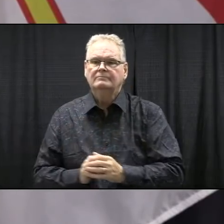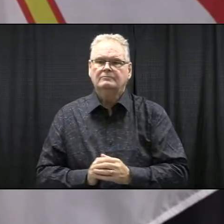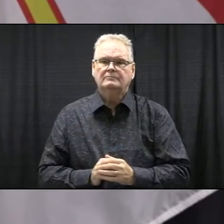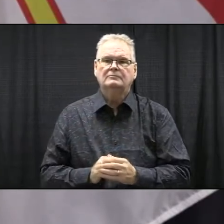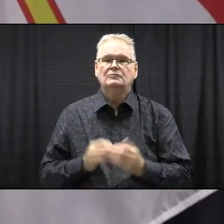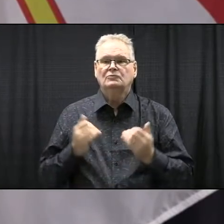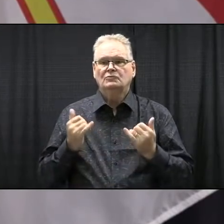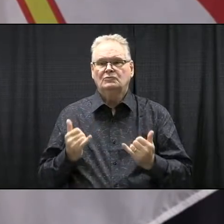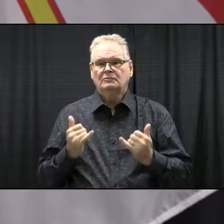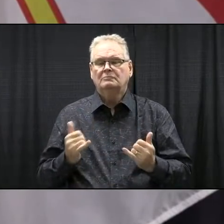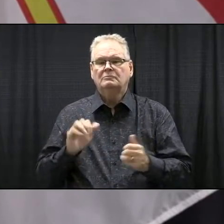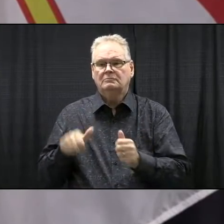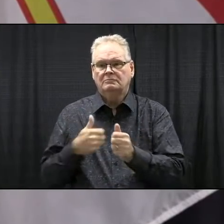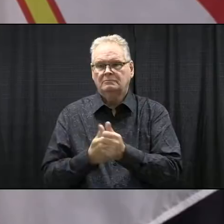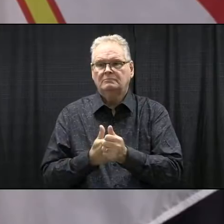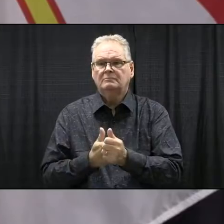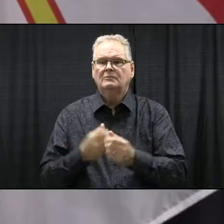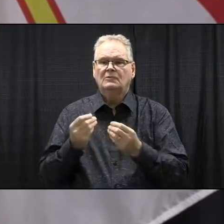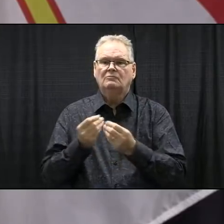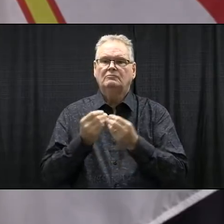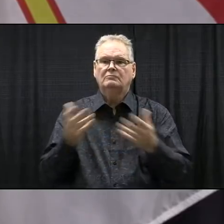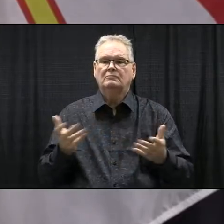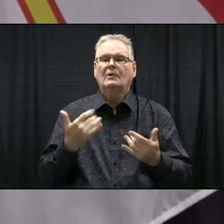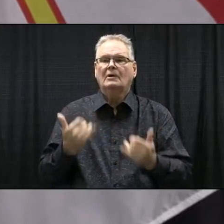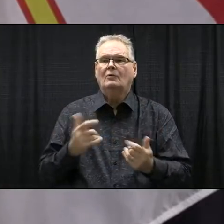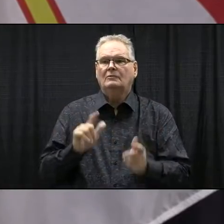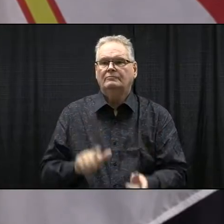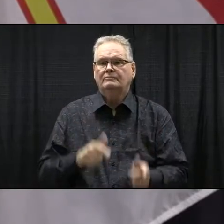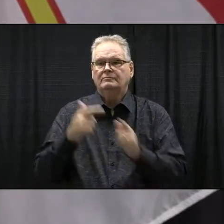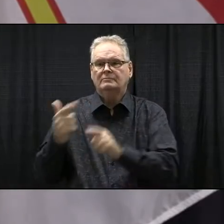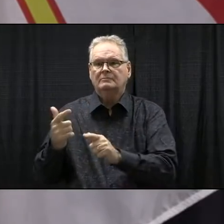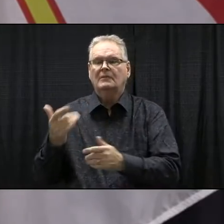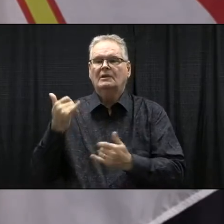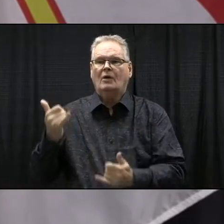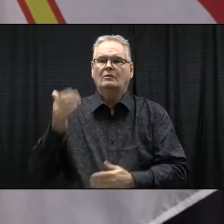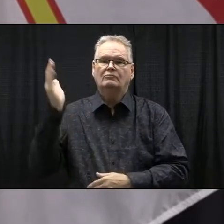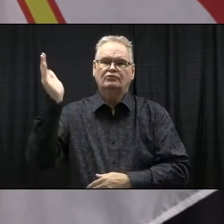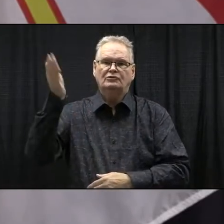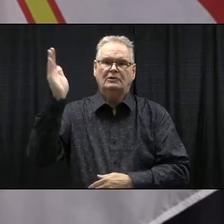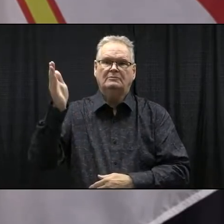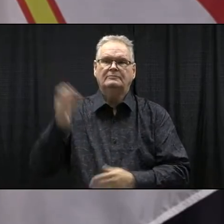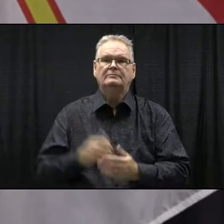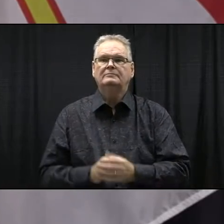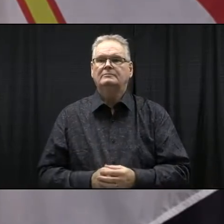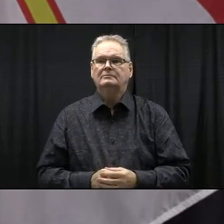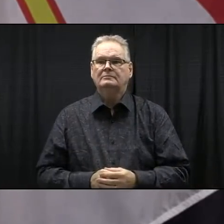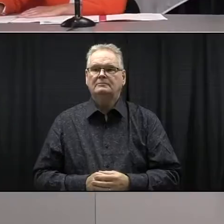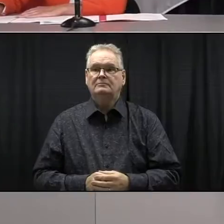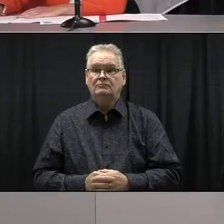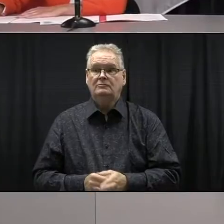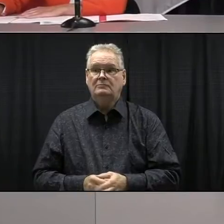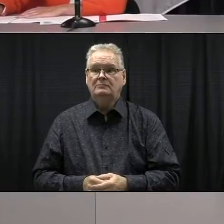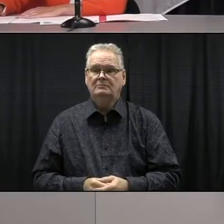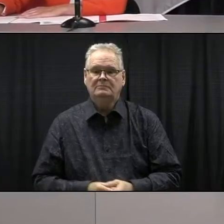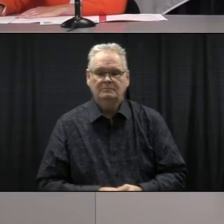an update. So I'd like to hand it over now to Dr. Rahman. Once again, thank you very much for your work, sir.